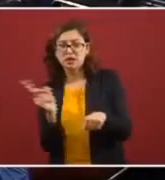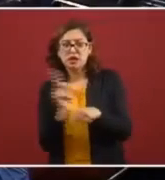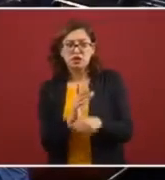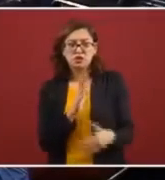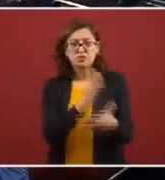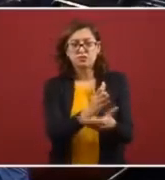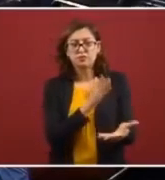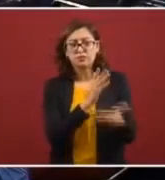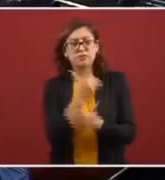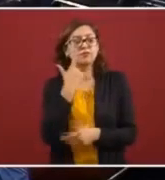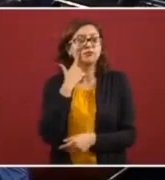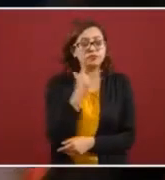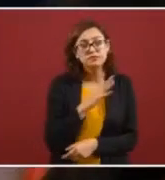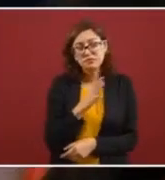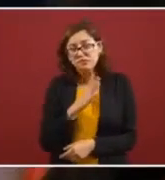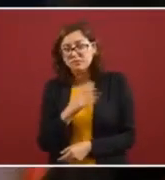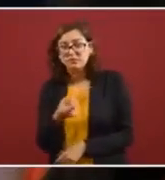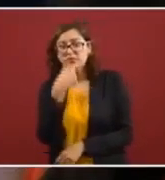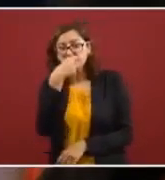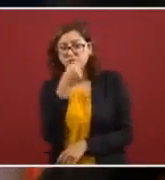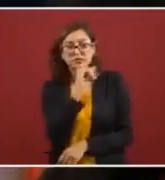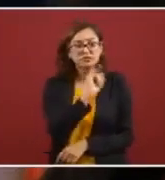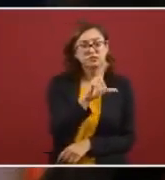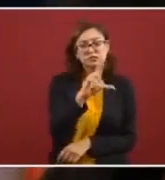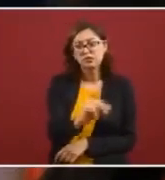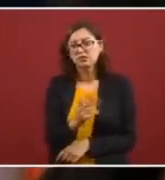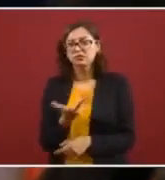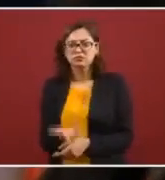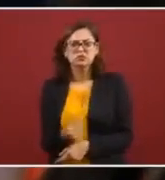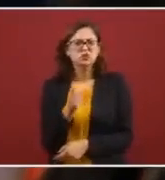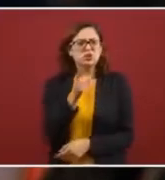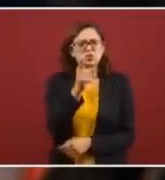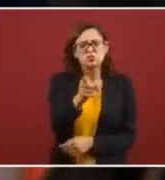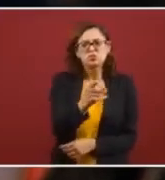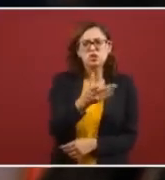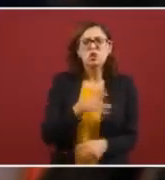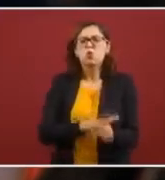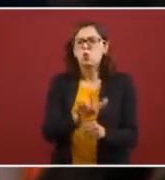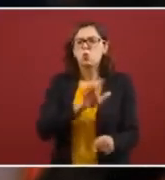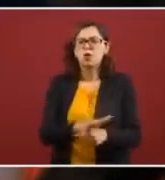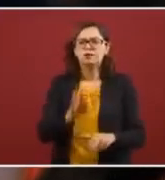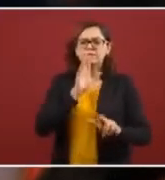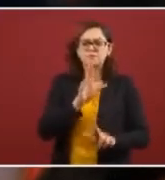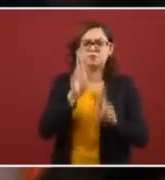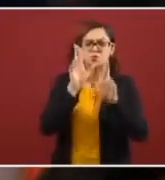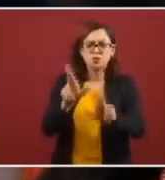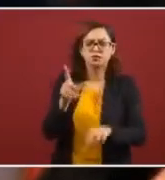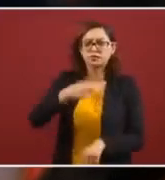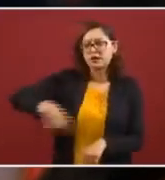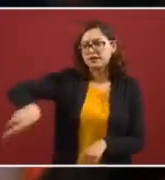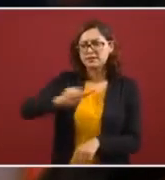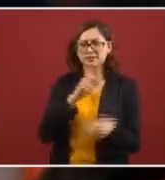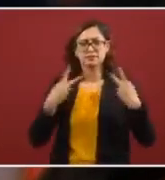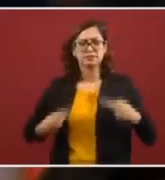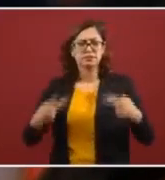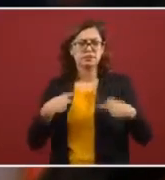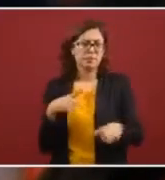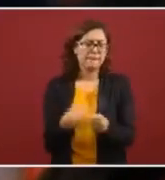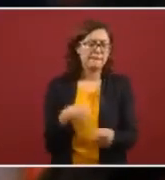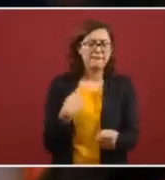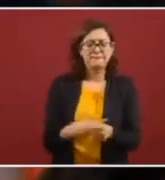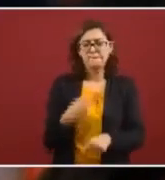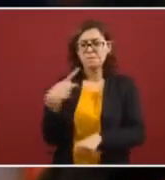to go to be if they can get the medication. What do you say to these patients and families